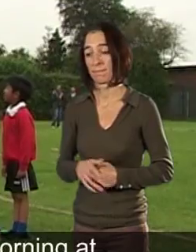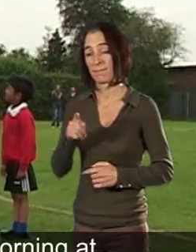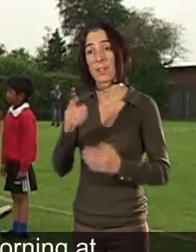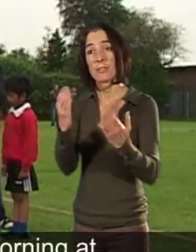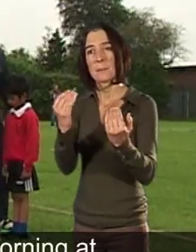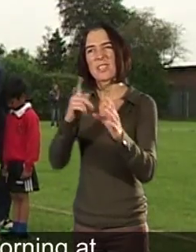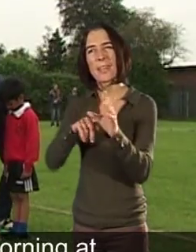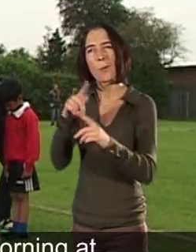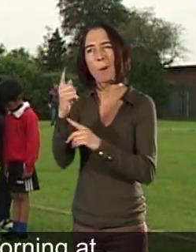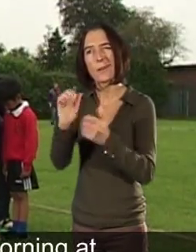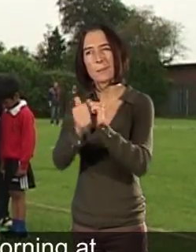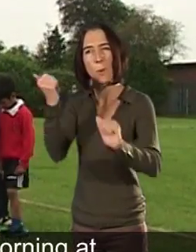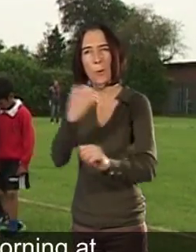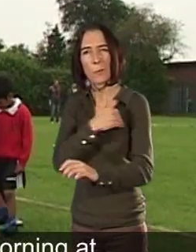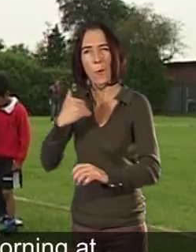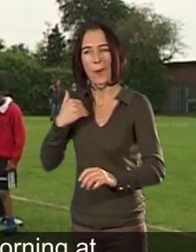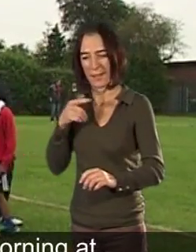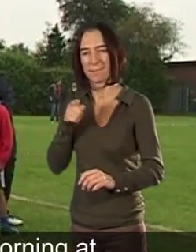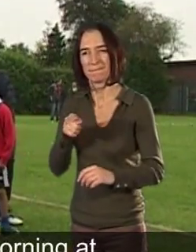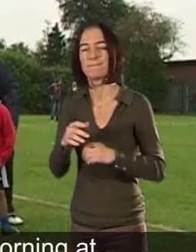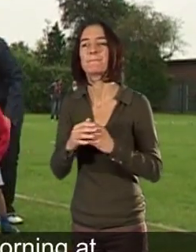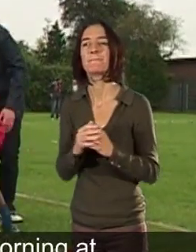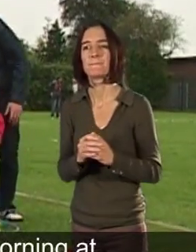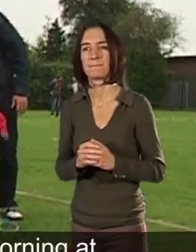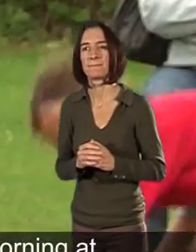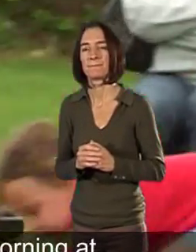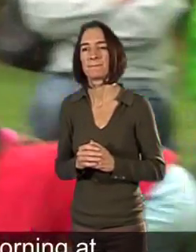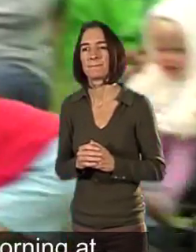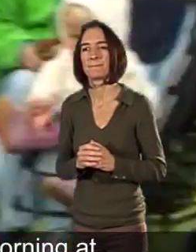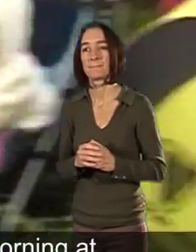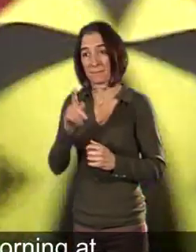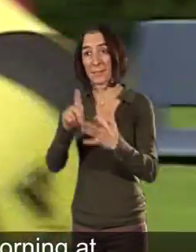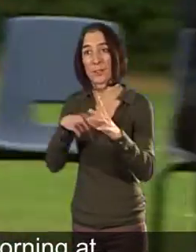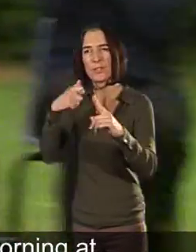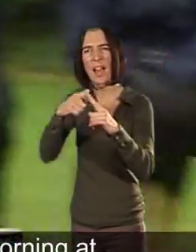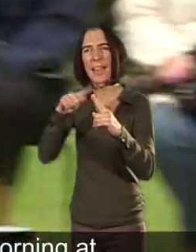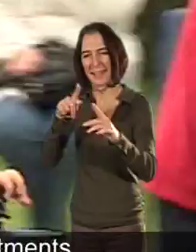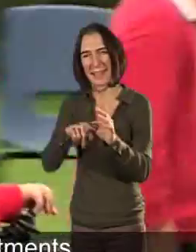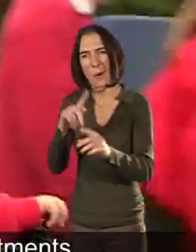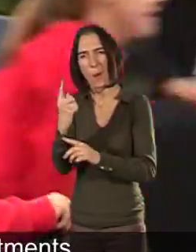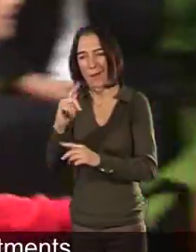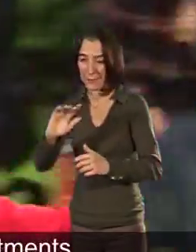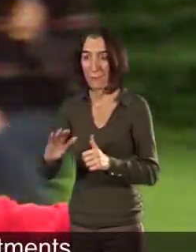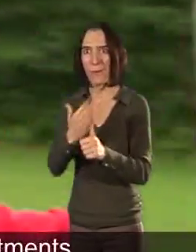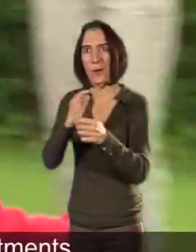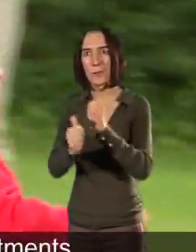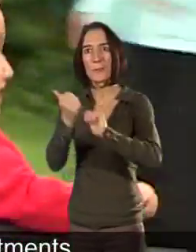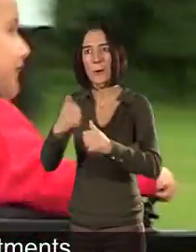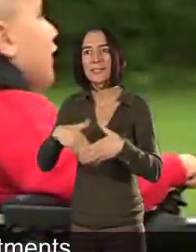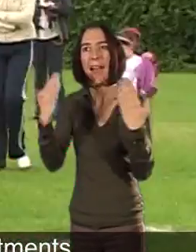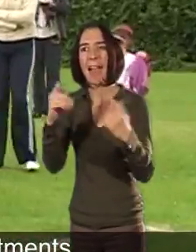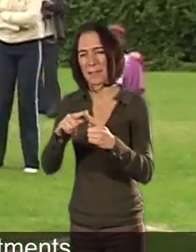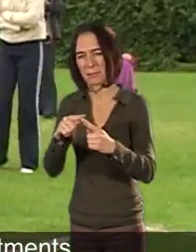It's reception and year one sports morning at Shelton Infants. Jake is in year one. It's his first sports day.